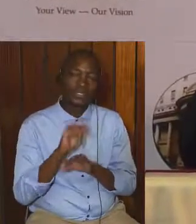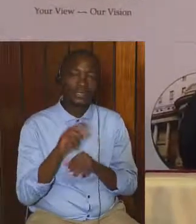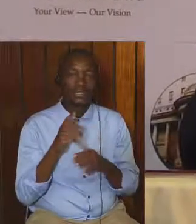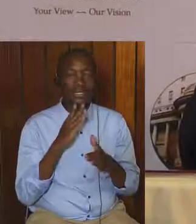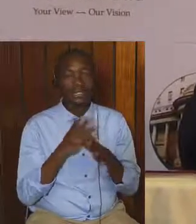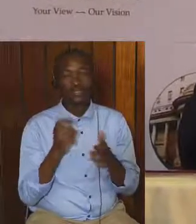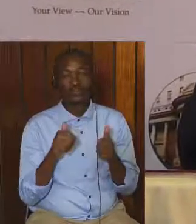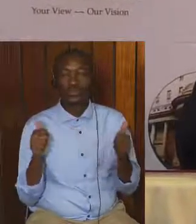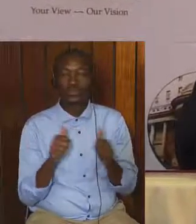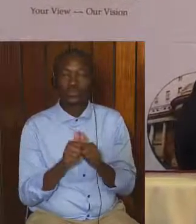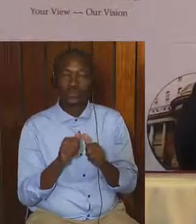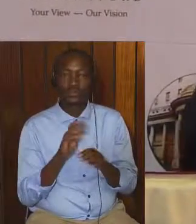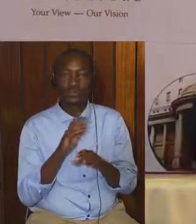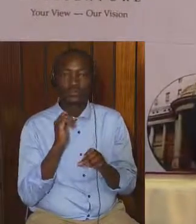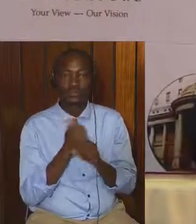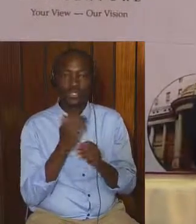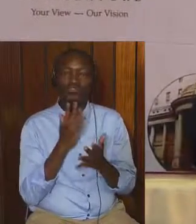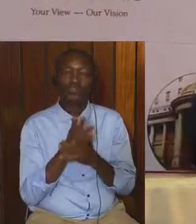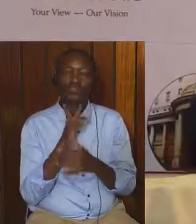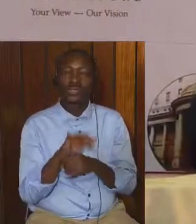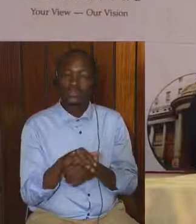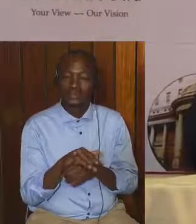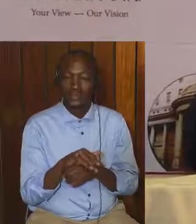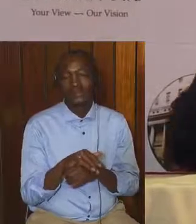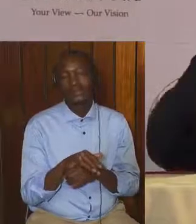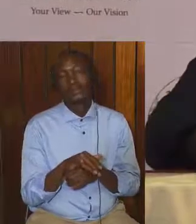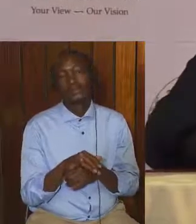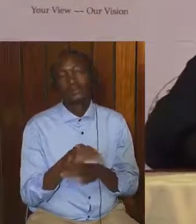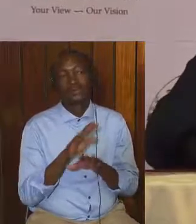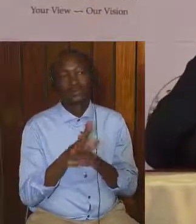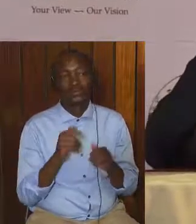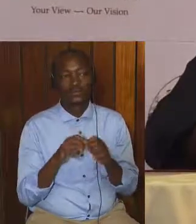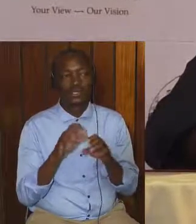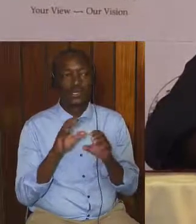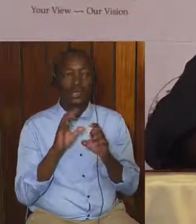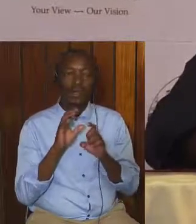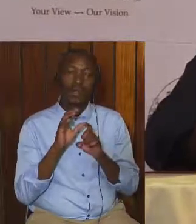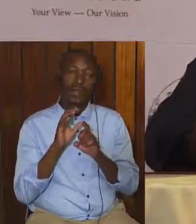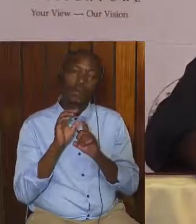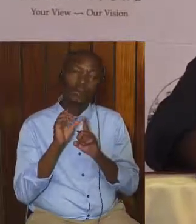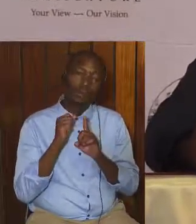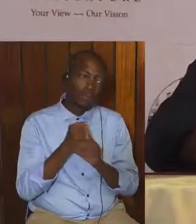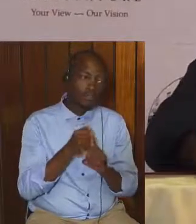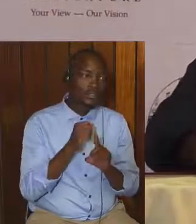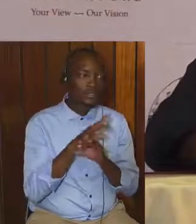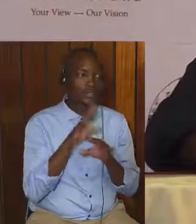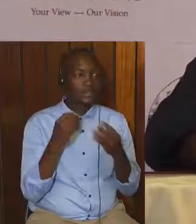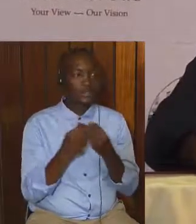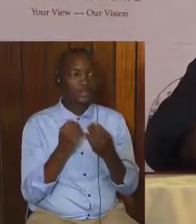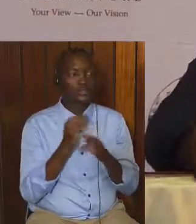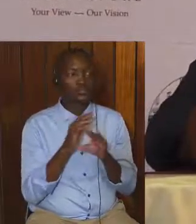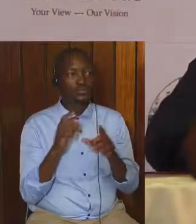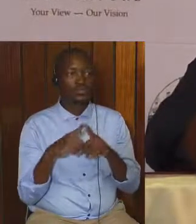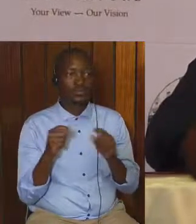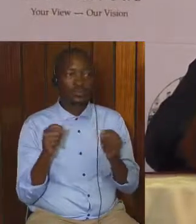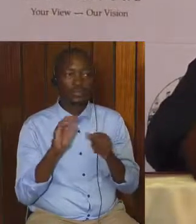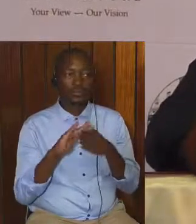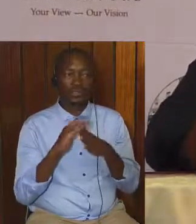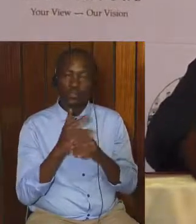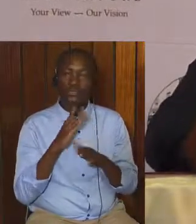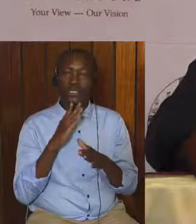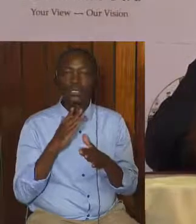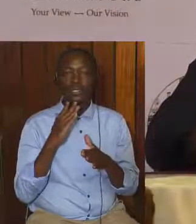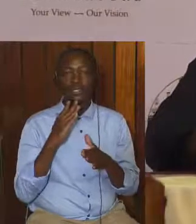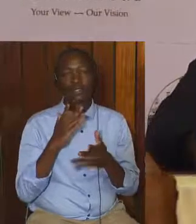let's work together and making sure that we are pushing these things to be completed, because the working class, there will